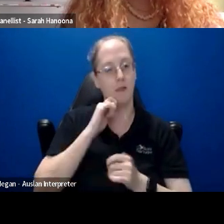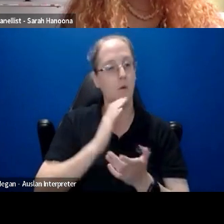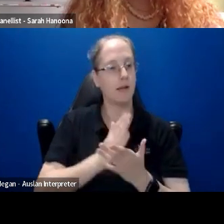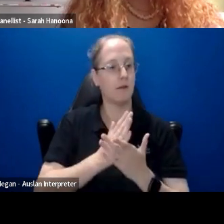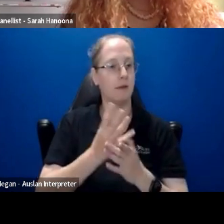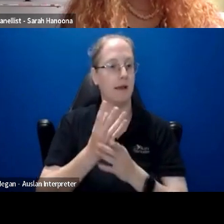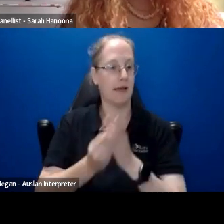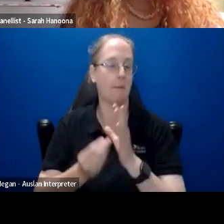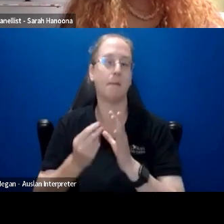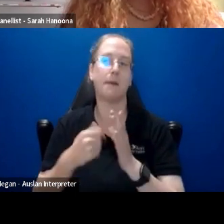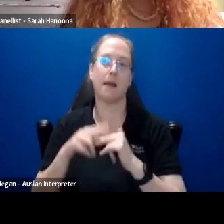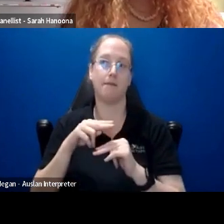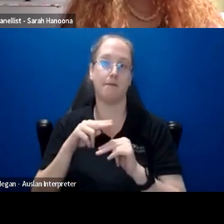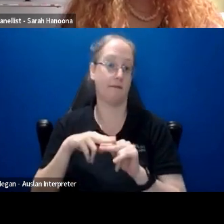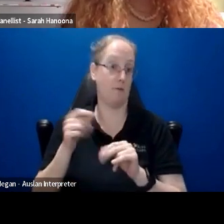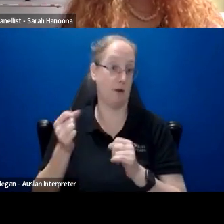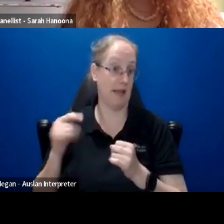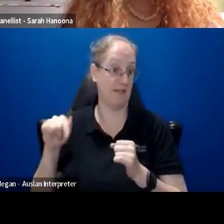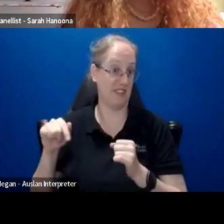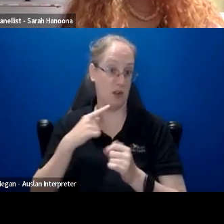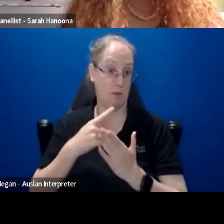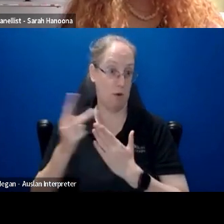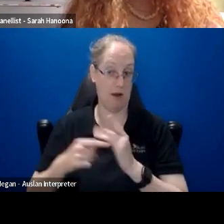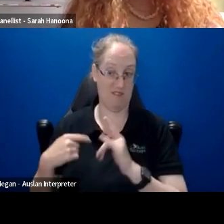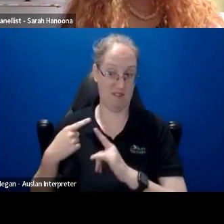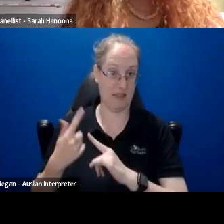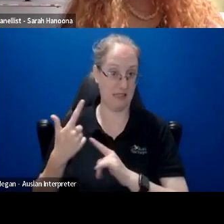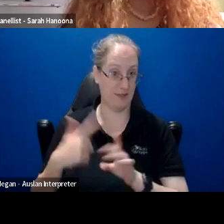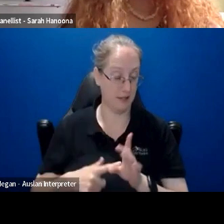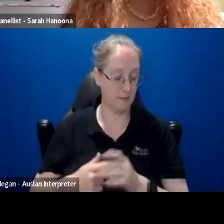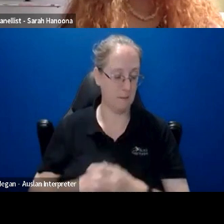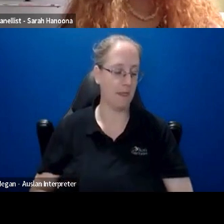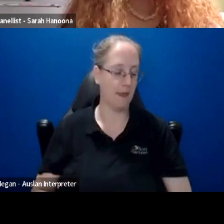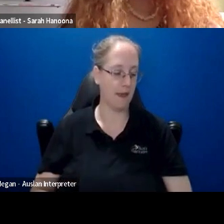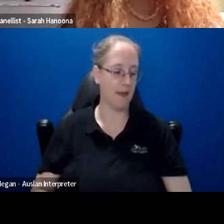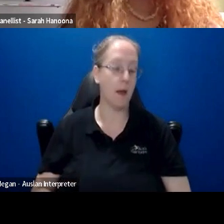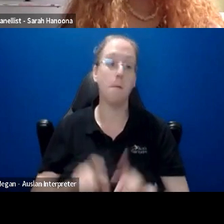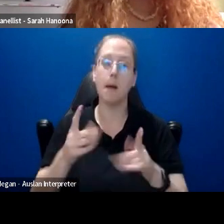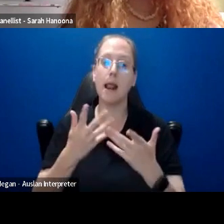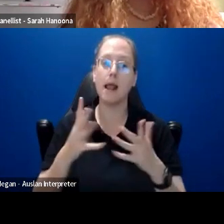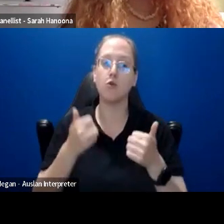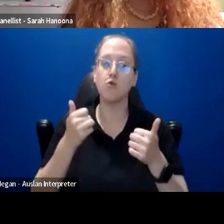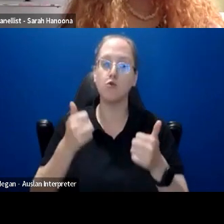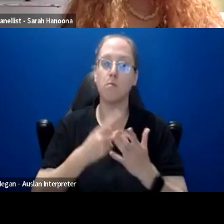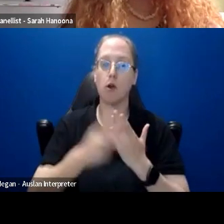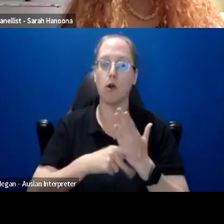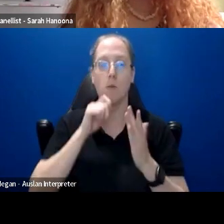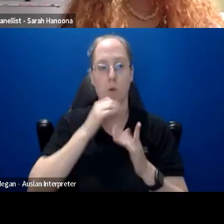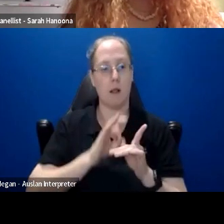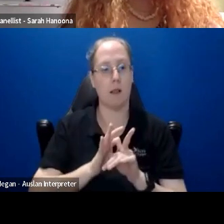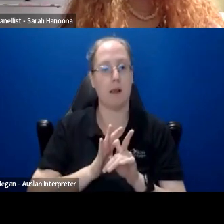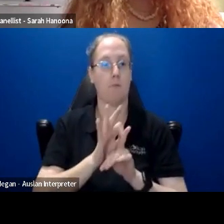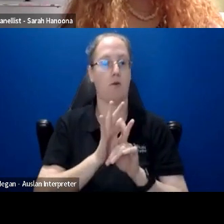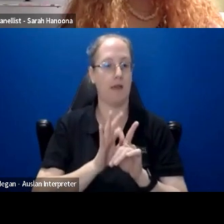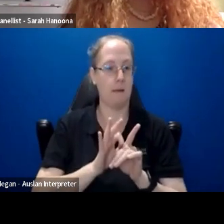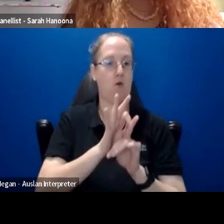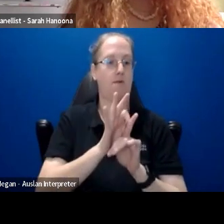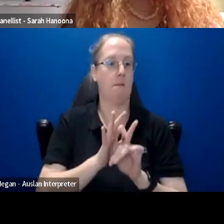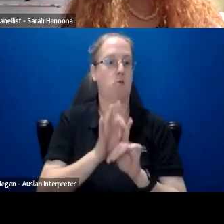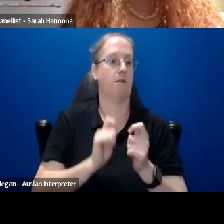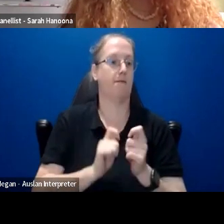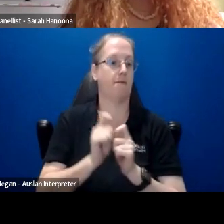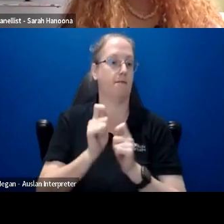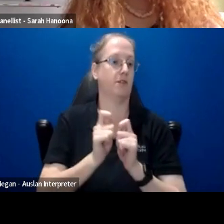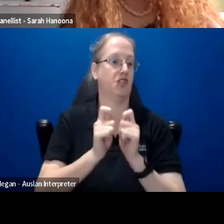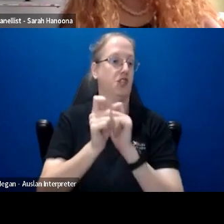going 7 years, but also, you know, any good program refines itself over and over, and that's what